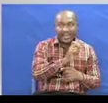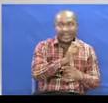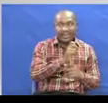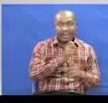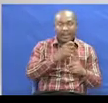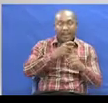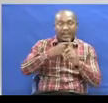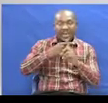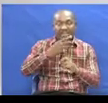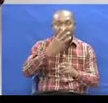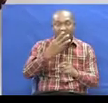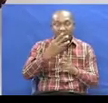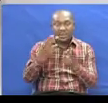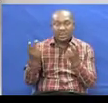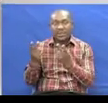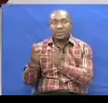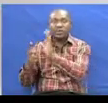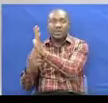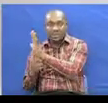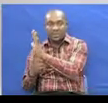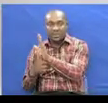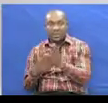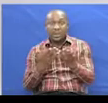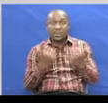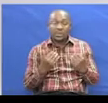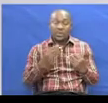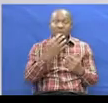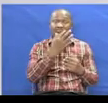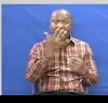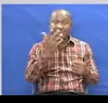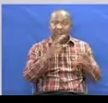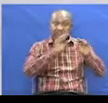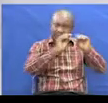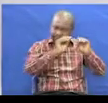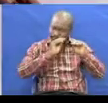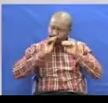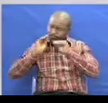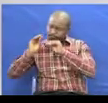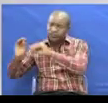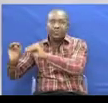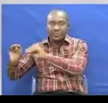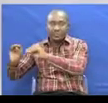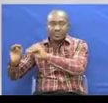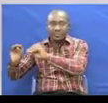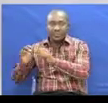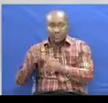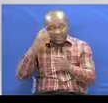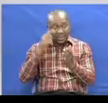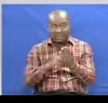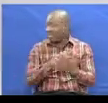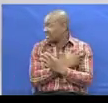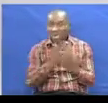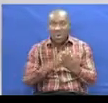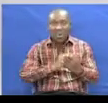You are taking this to another side. You have to take 3 to another side. There is no repetition,